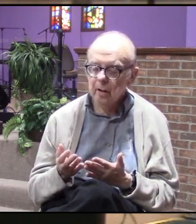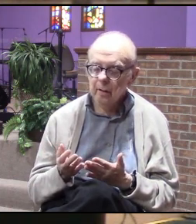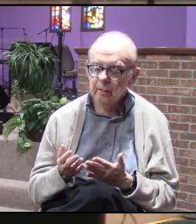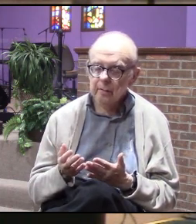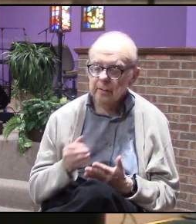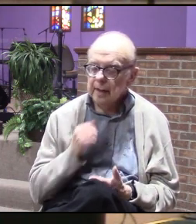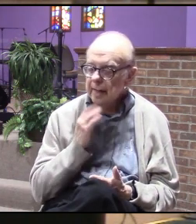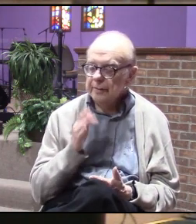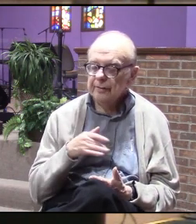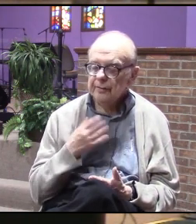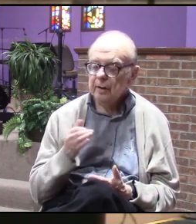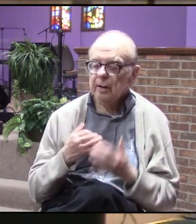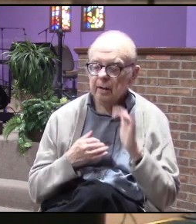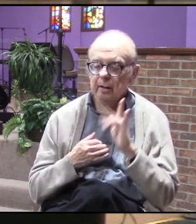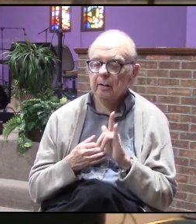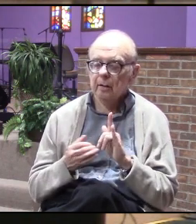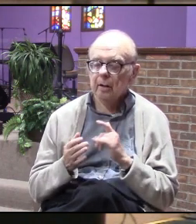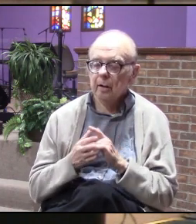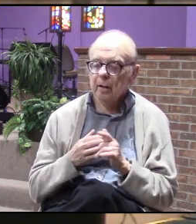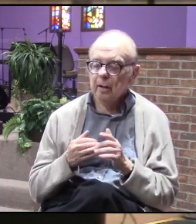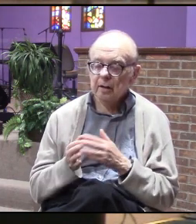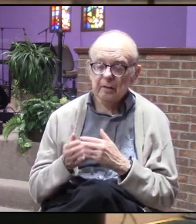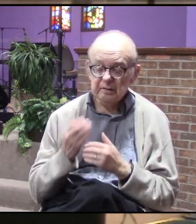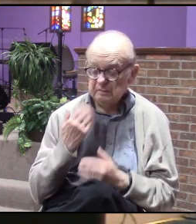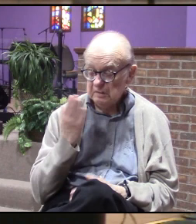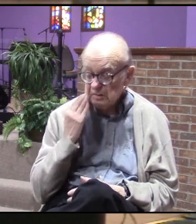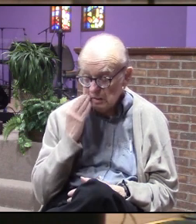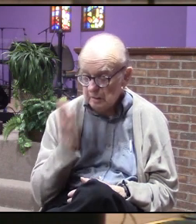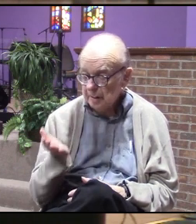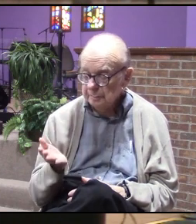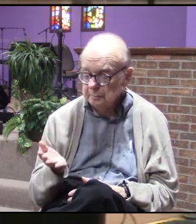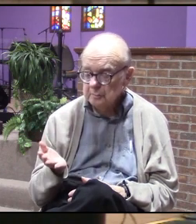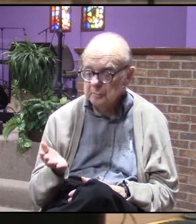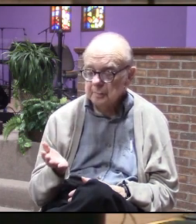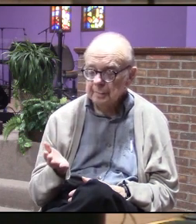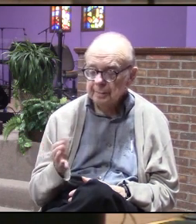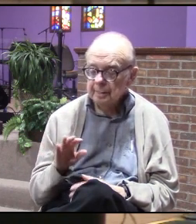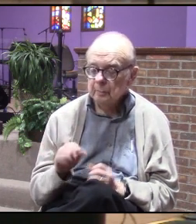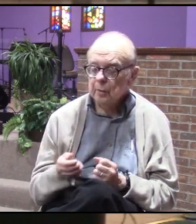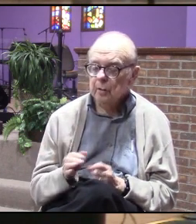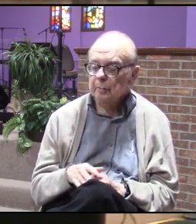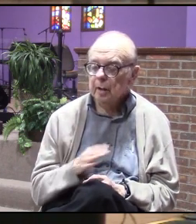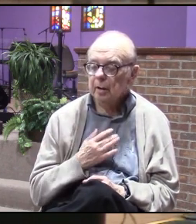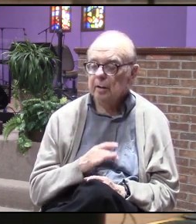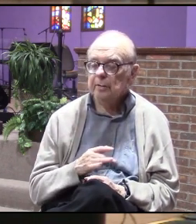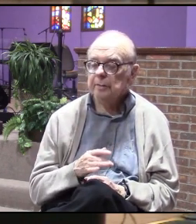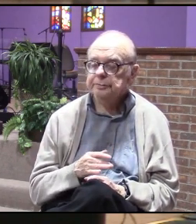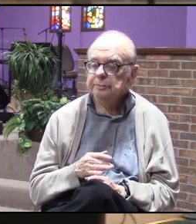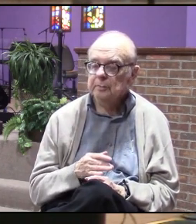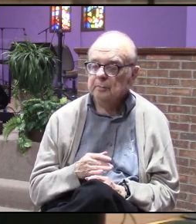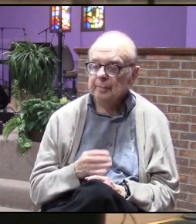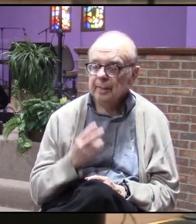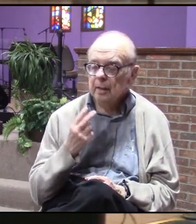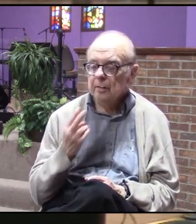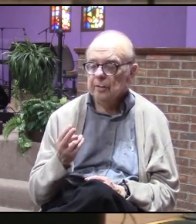"I just felt I loved him, even though I didn't even know him. And it broke my heart to see him